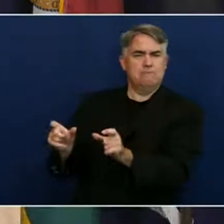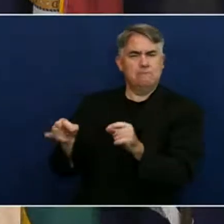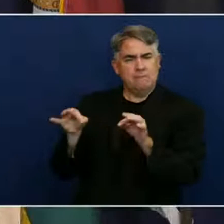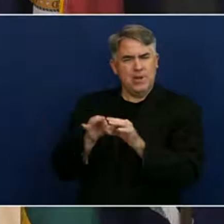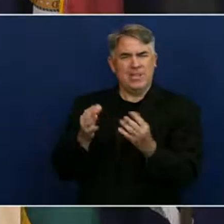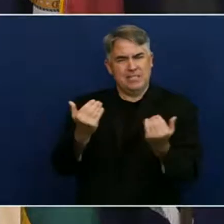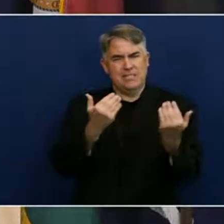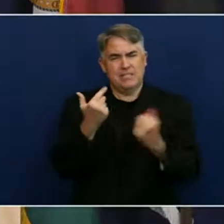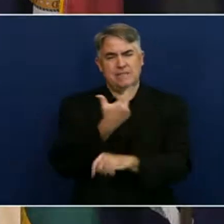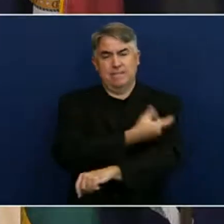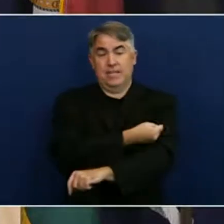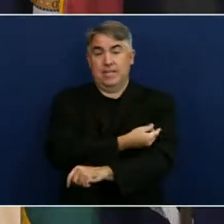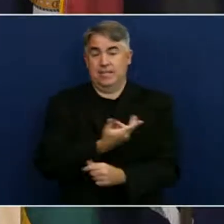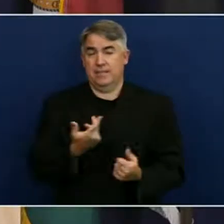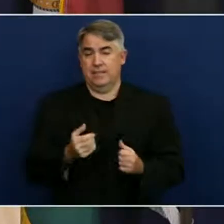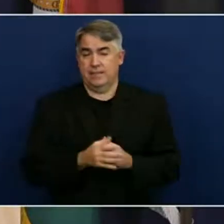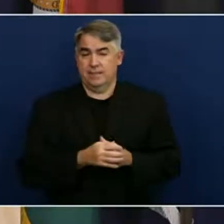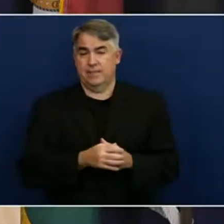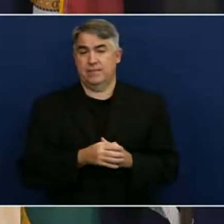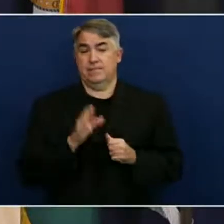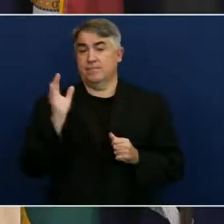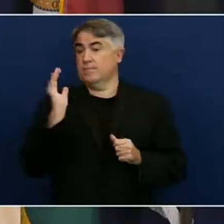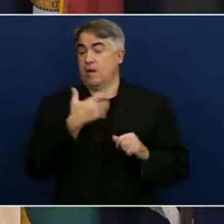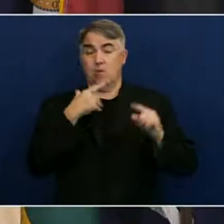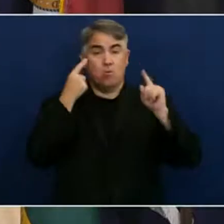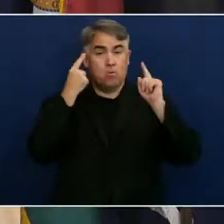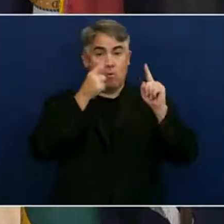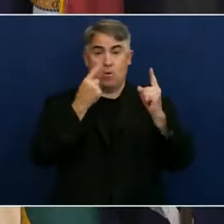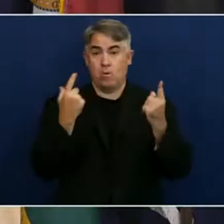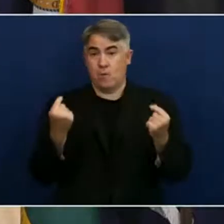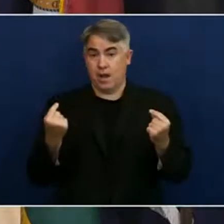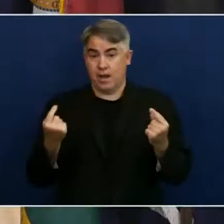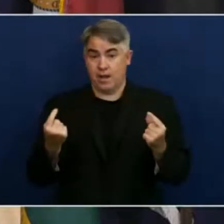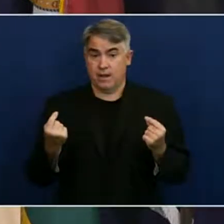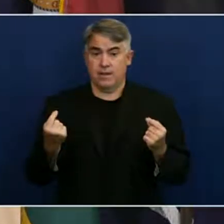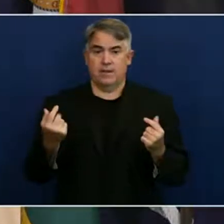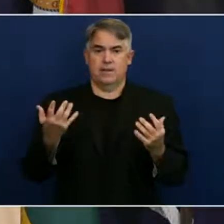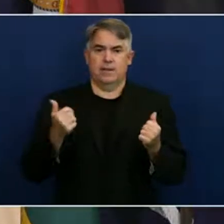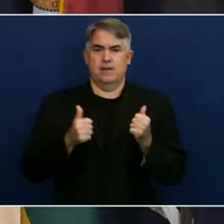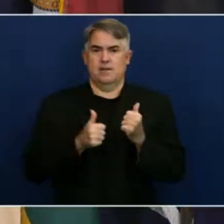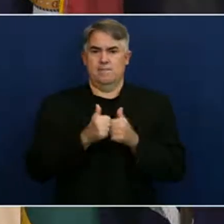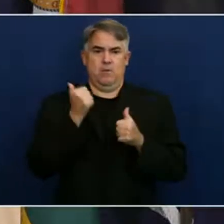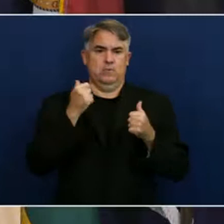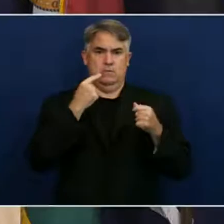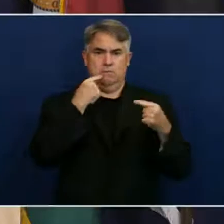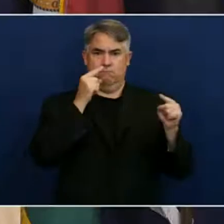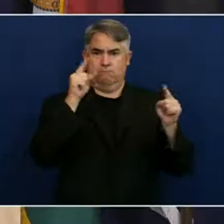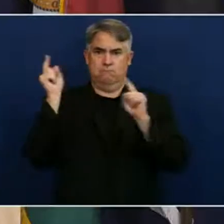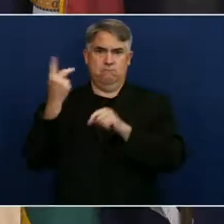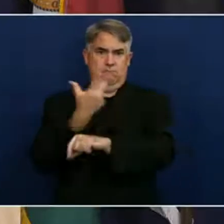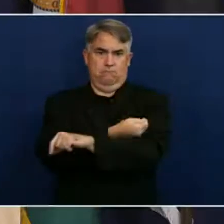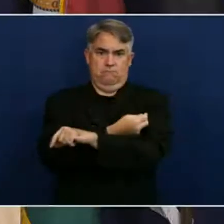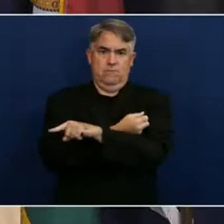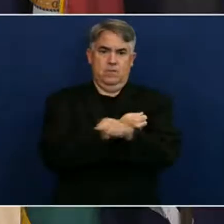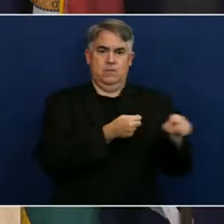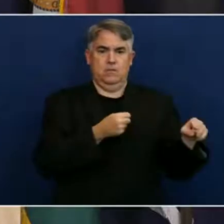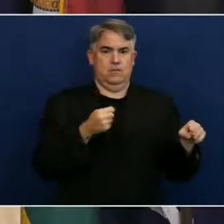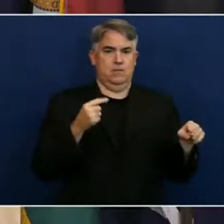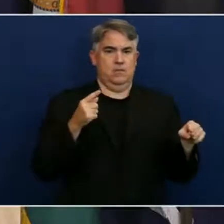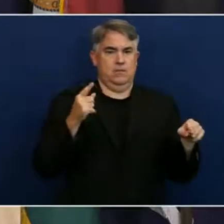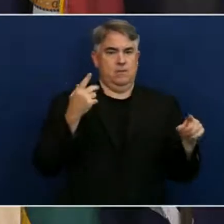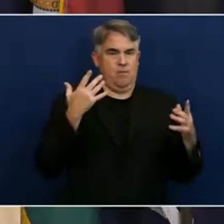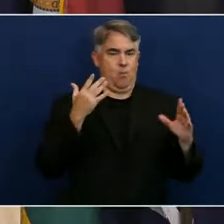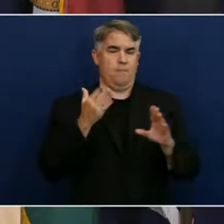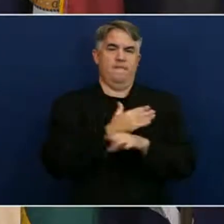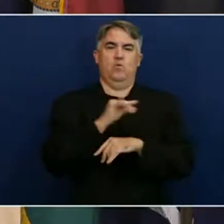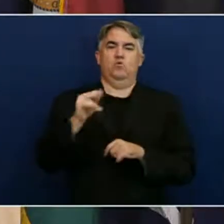goal population, and if we want to reach our goal by the set date of June 15 for the California reopening, we need to continue to work together to